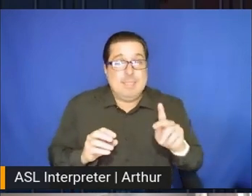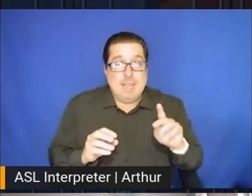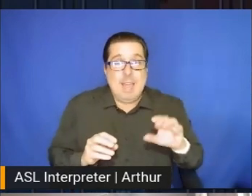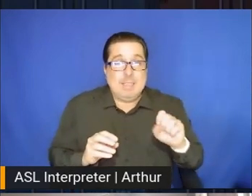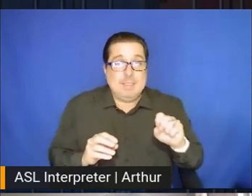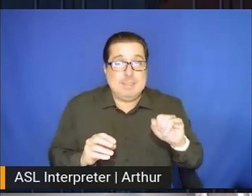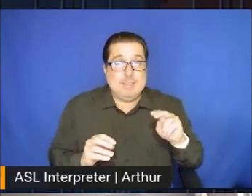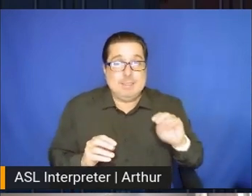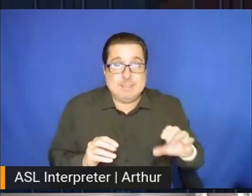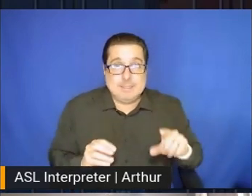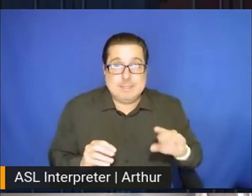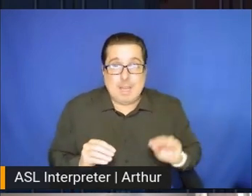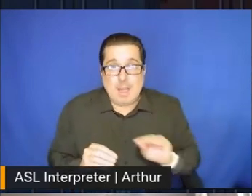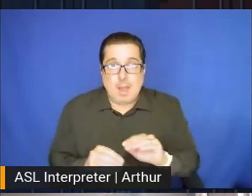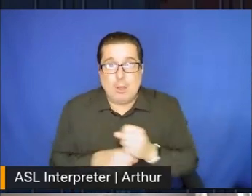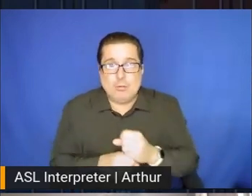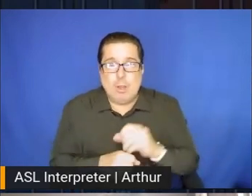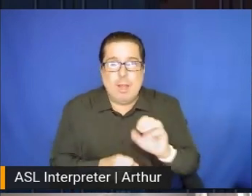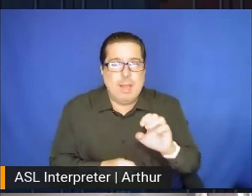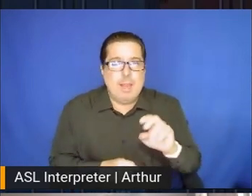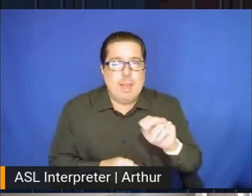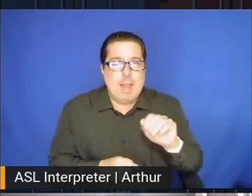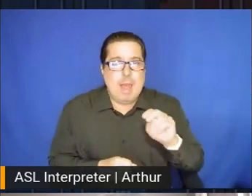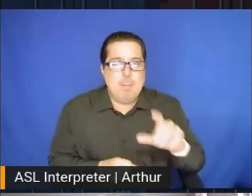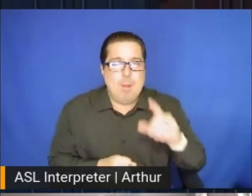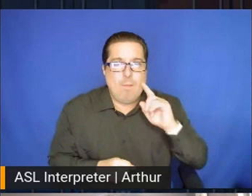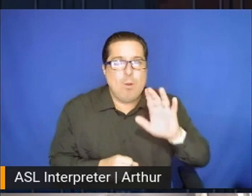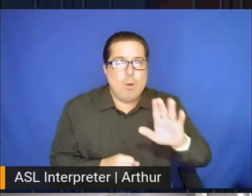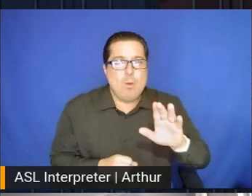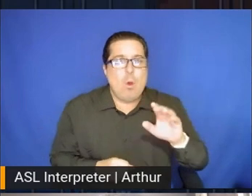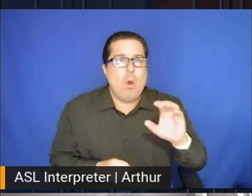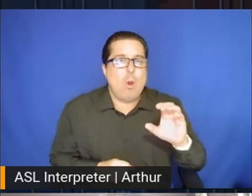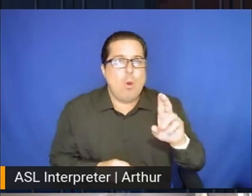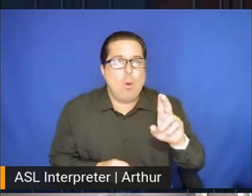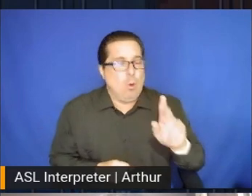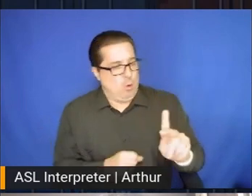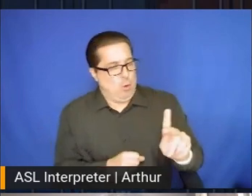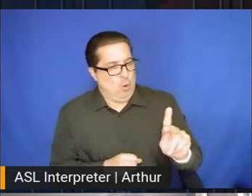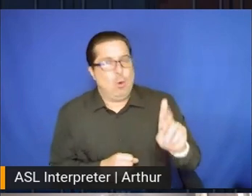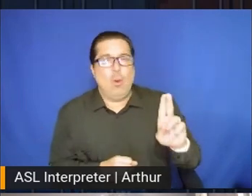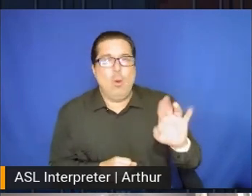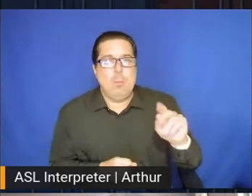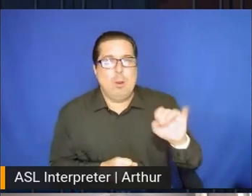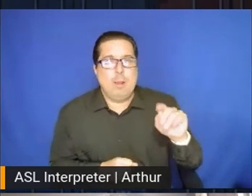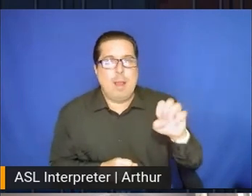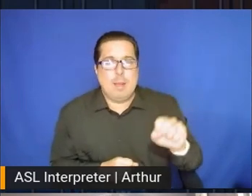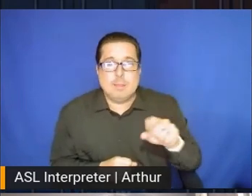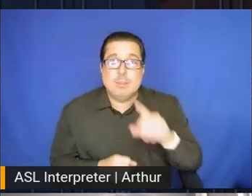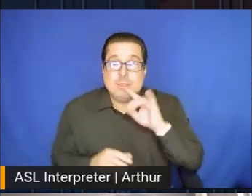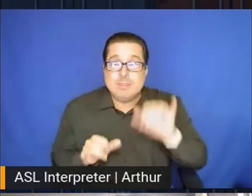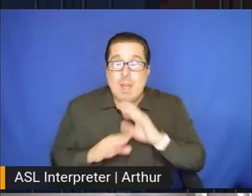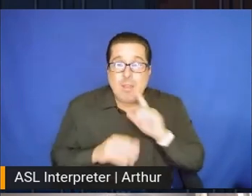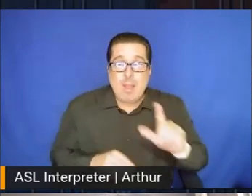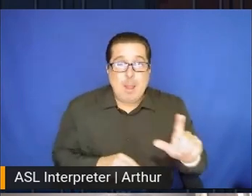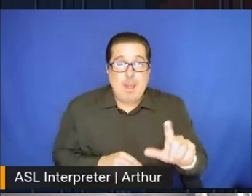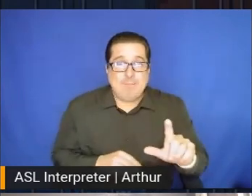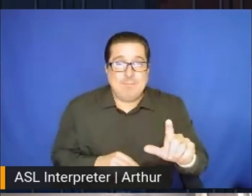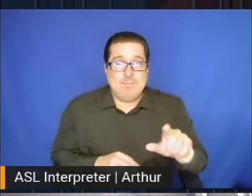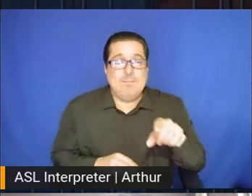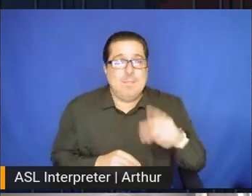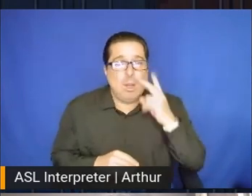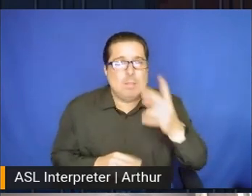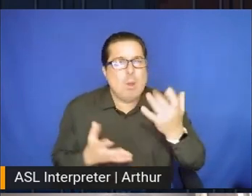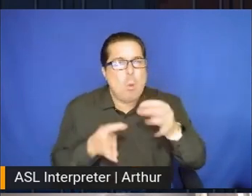YAML for Kubernetes. Yeah, objects. So you can see on the left is basically what it takes to